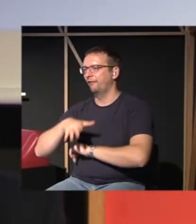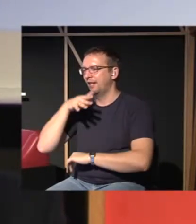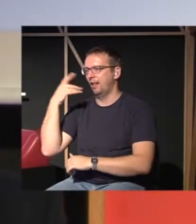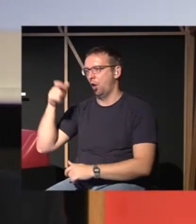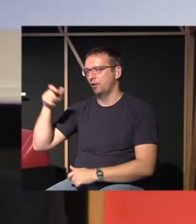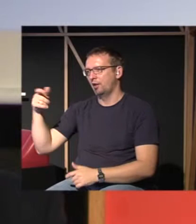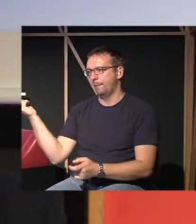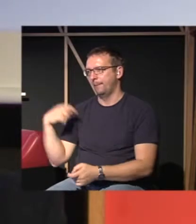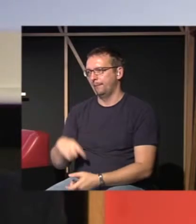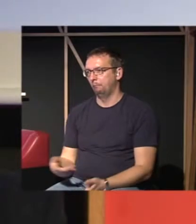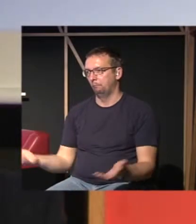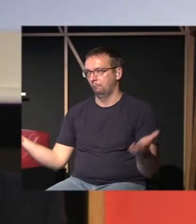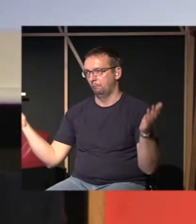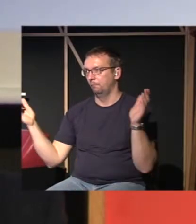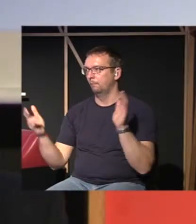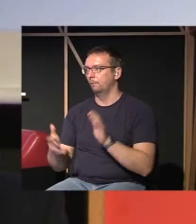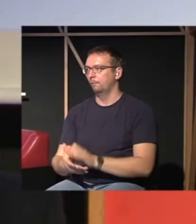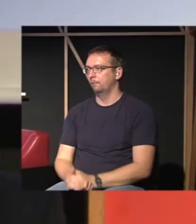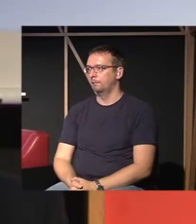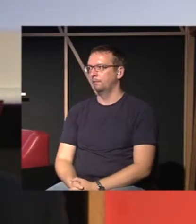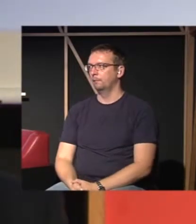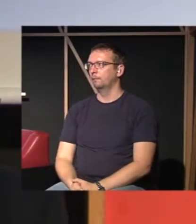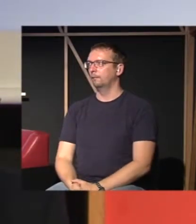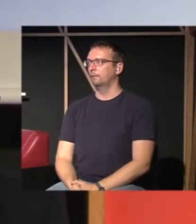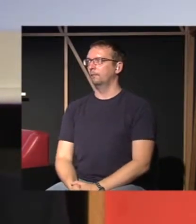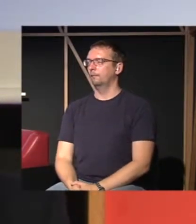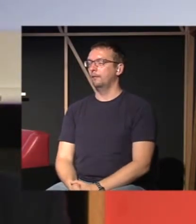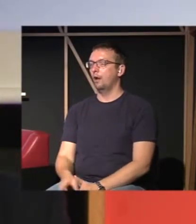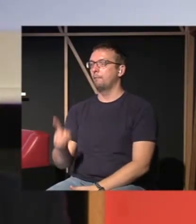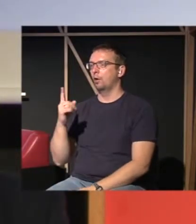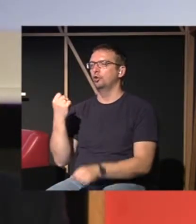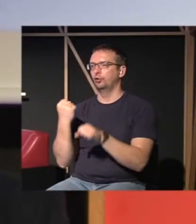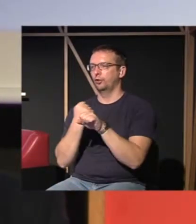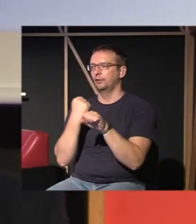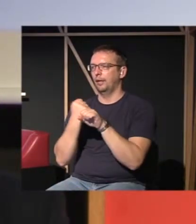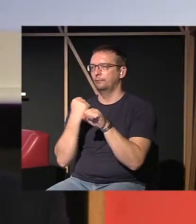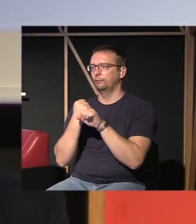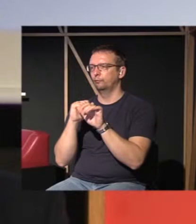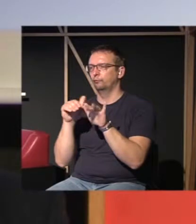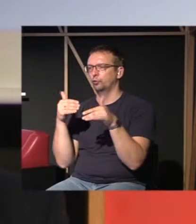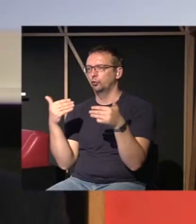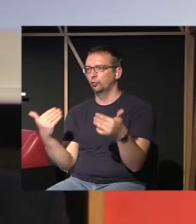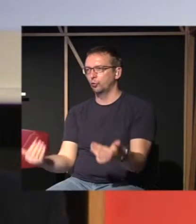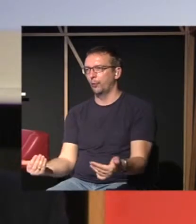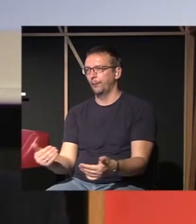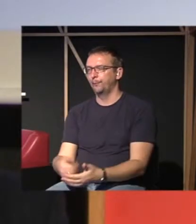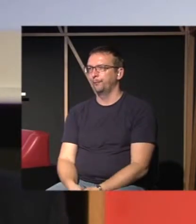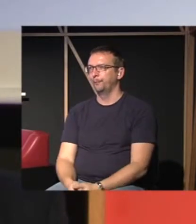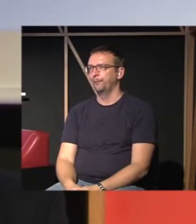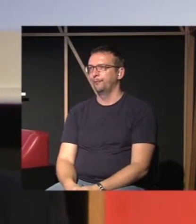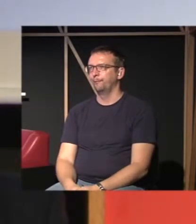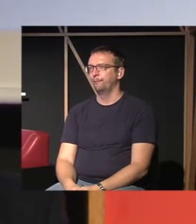Everything we'd originally planned for the original date was just transferred to the new date. Bigger audience, more exposure,